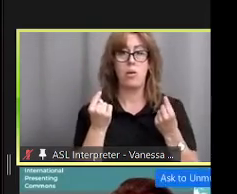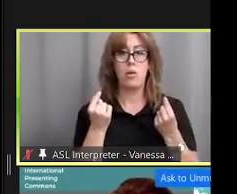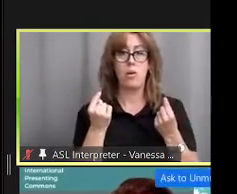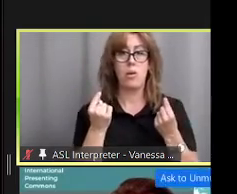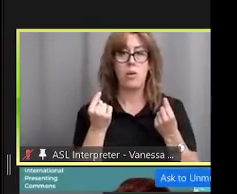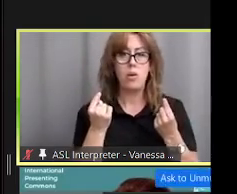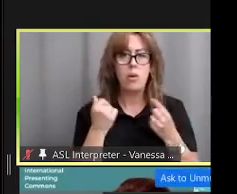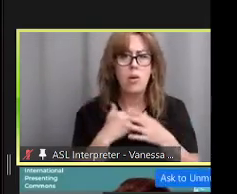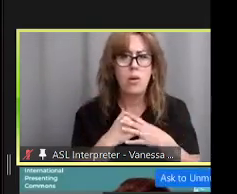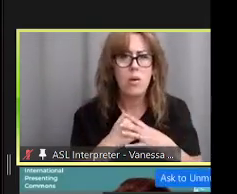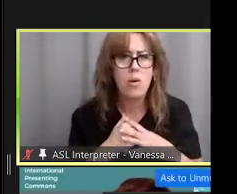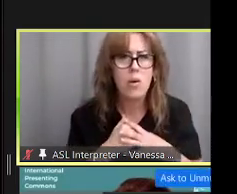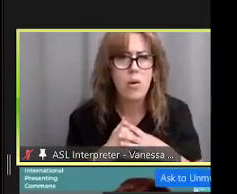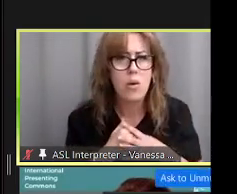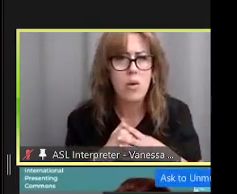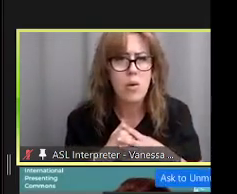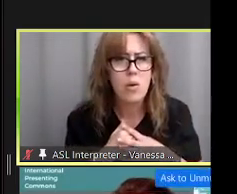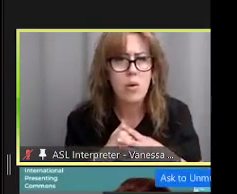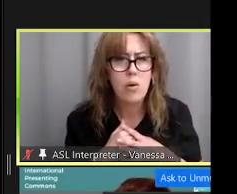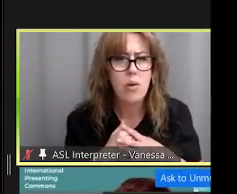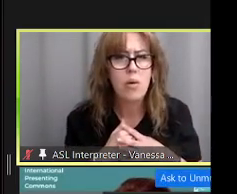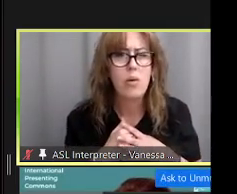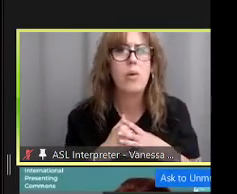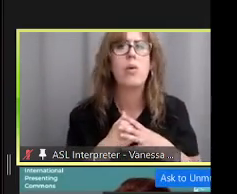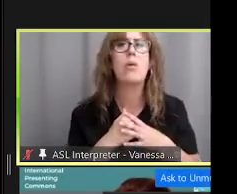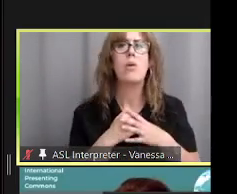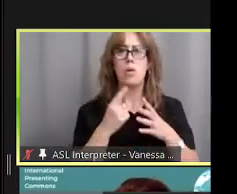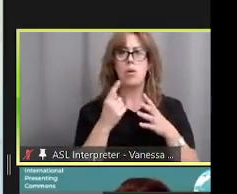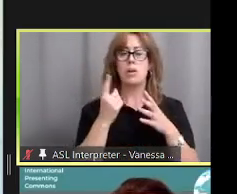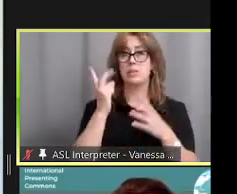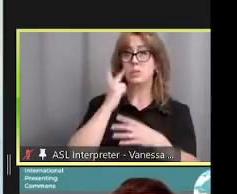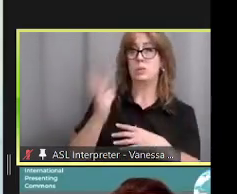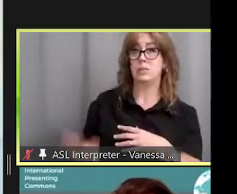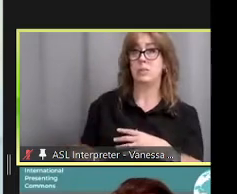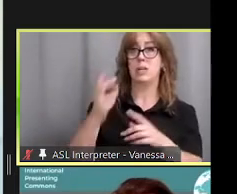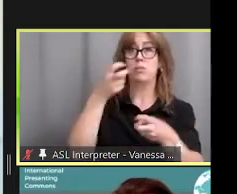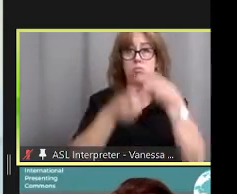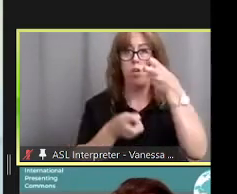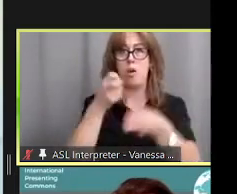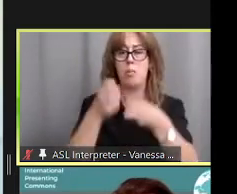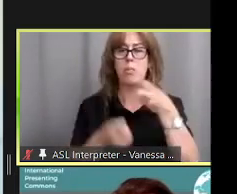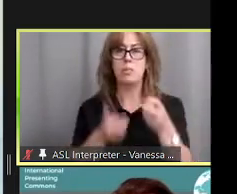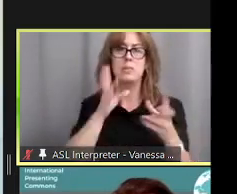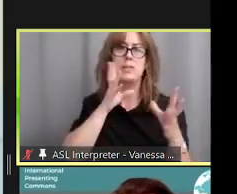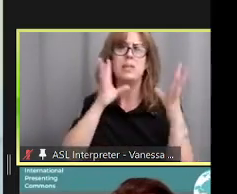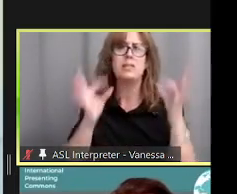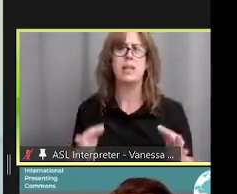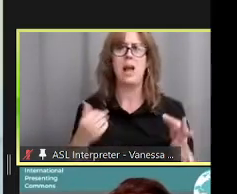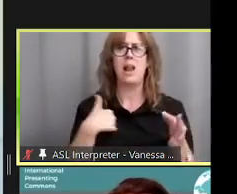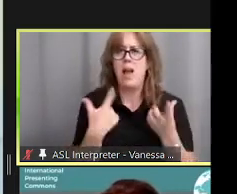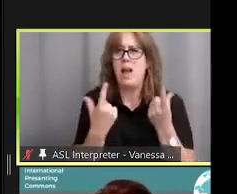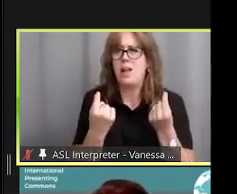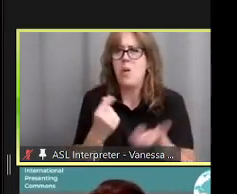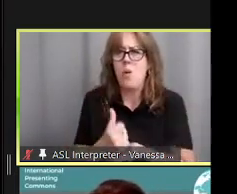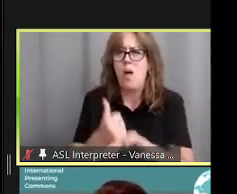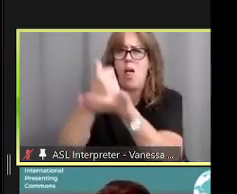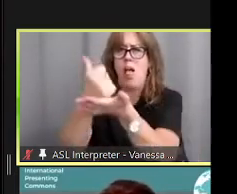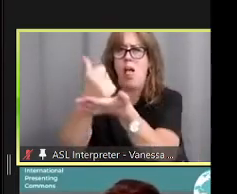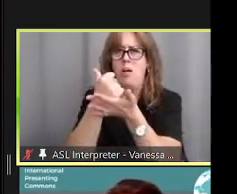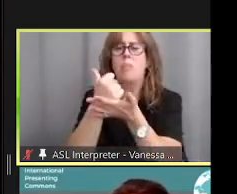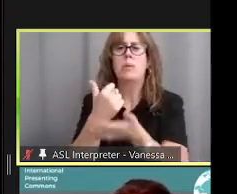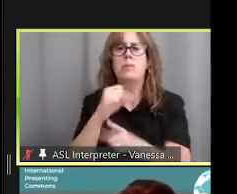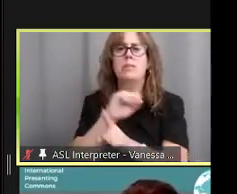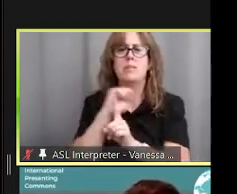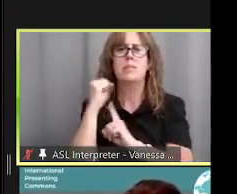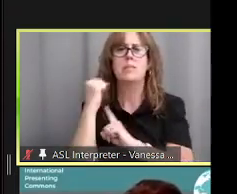that, what is it that I can do about this situation? Mm. And so that's where, you